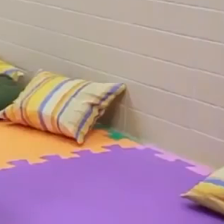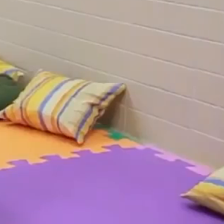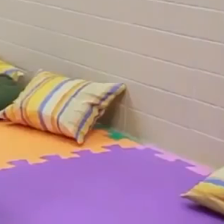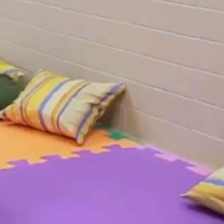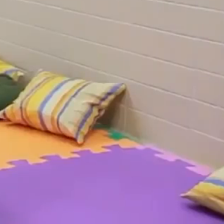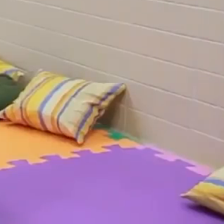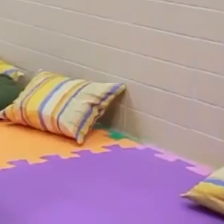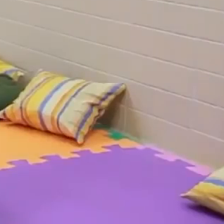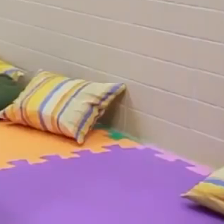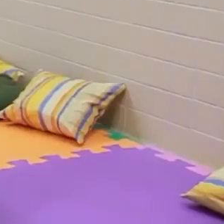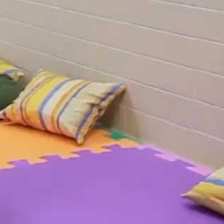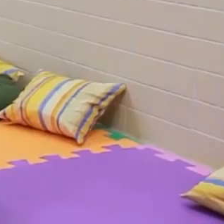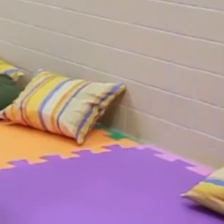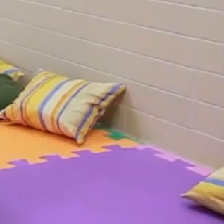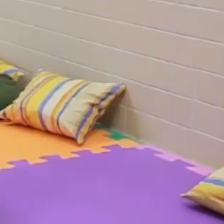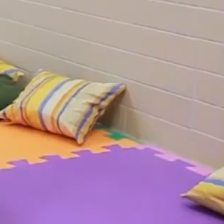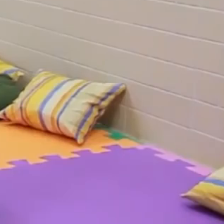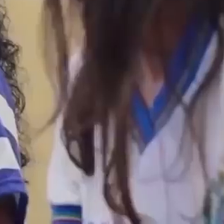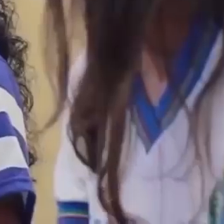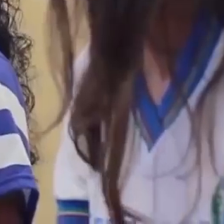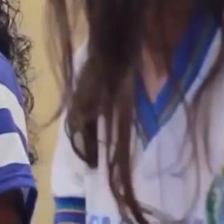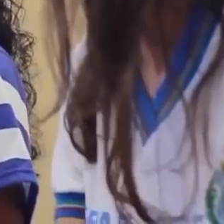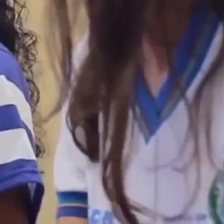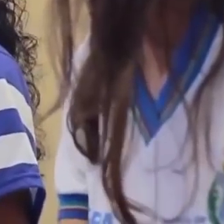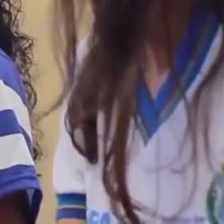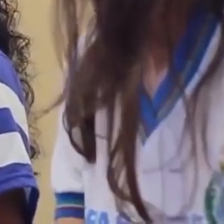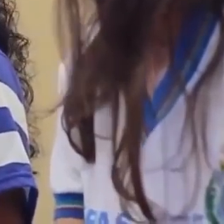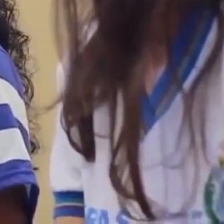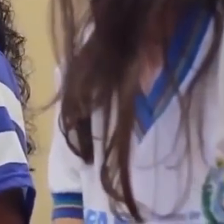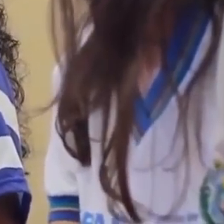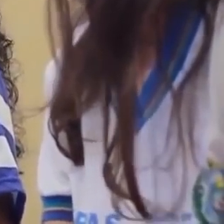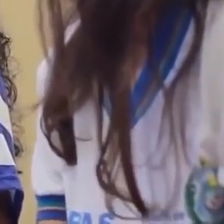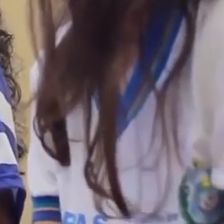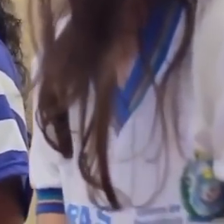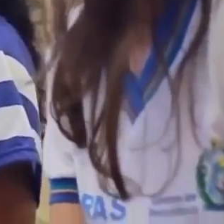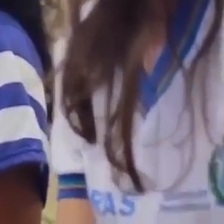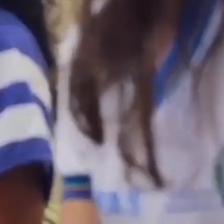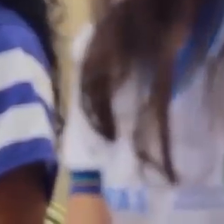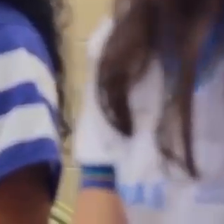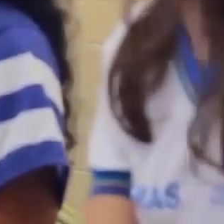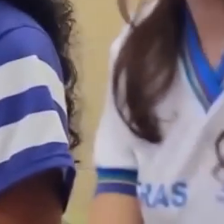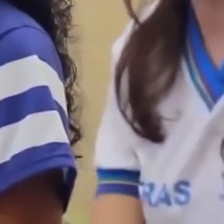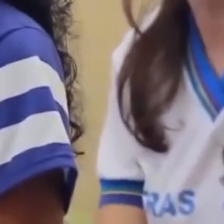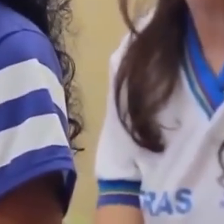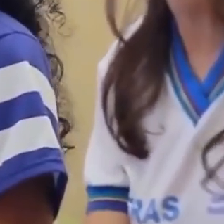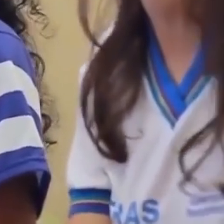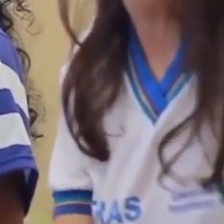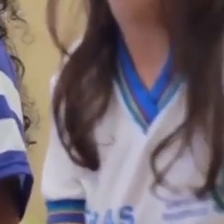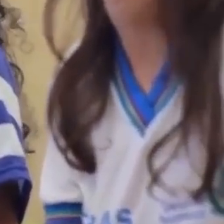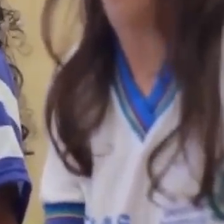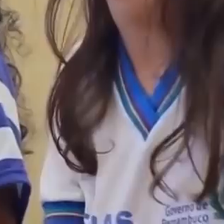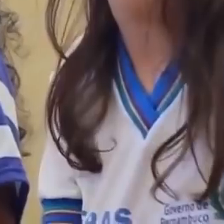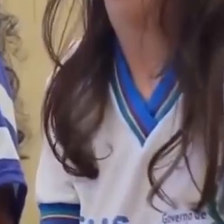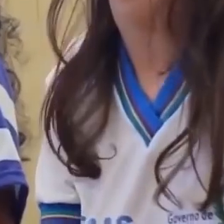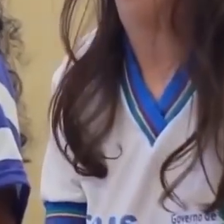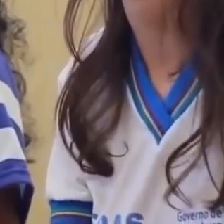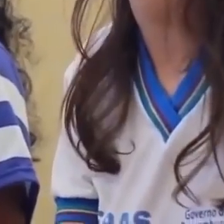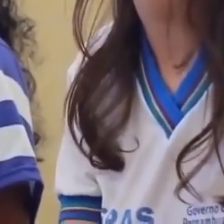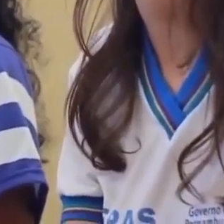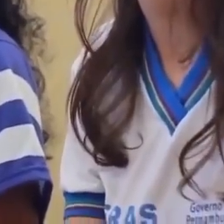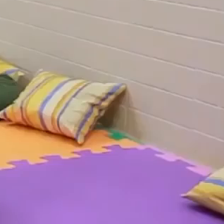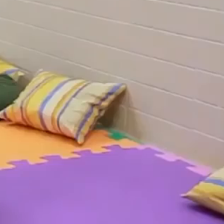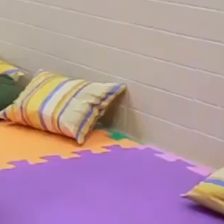text? Yes. What about this text? It's about human rights. And about equality. Or the right of